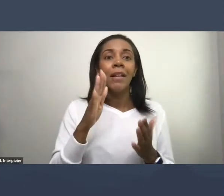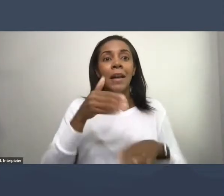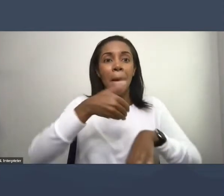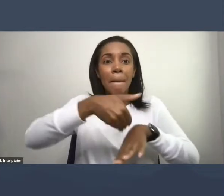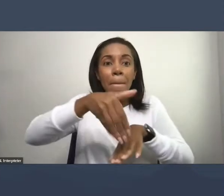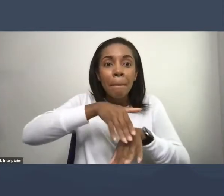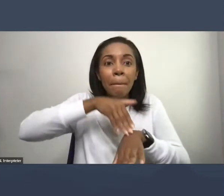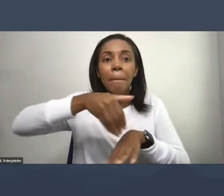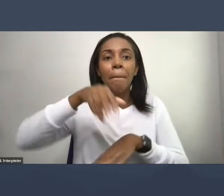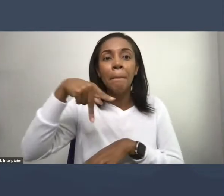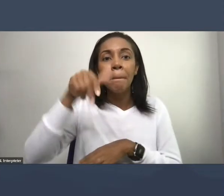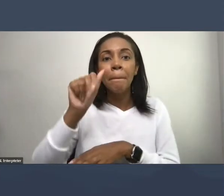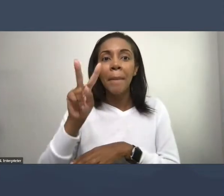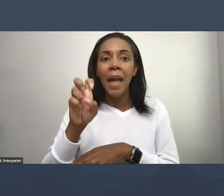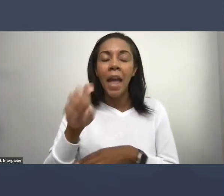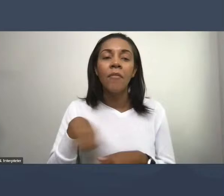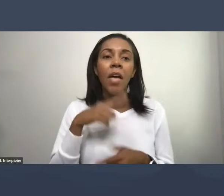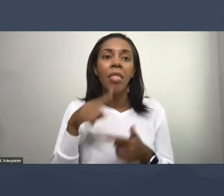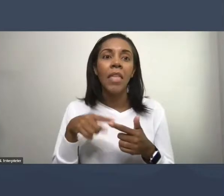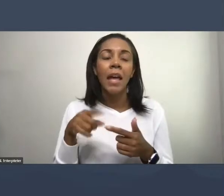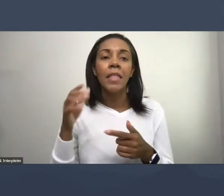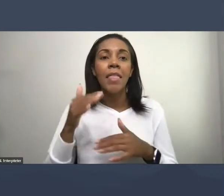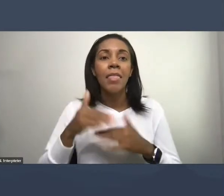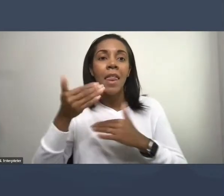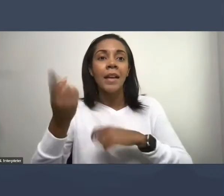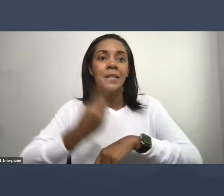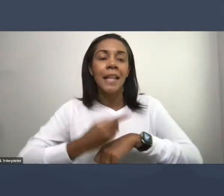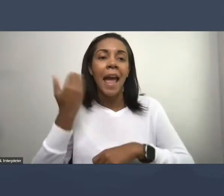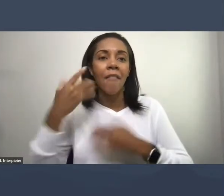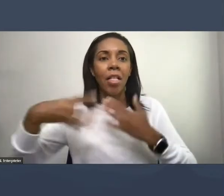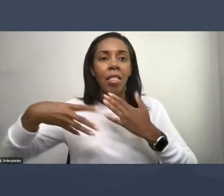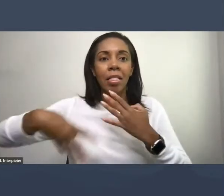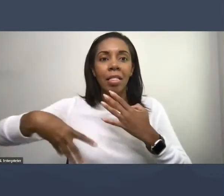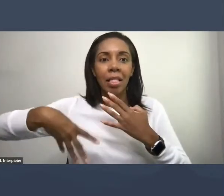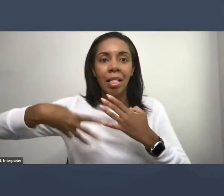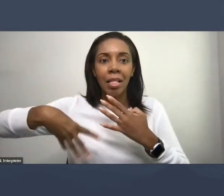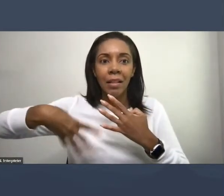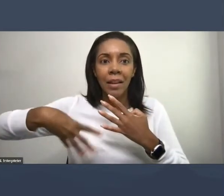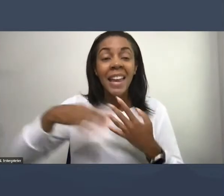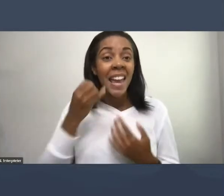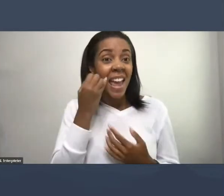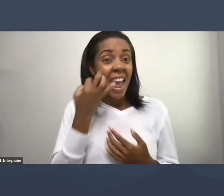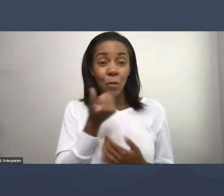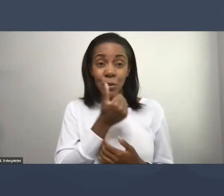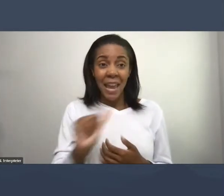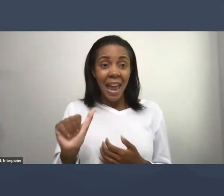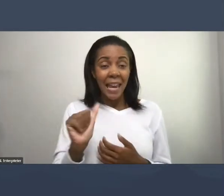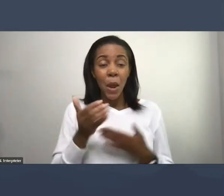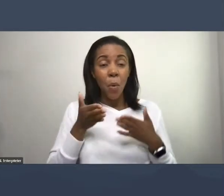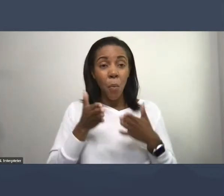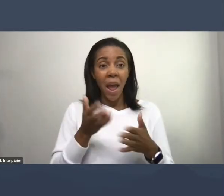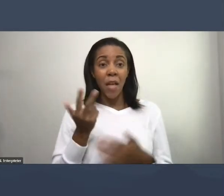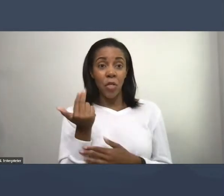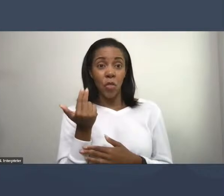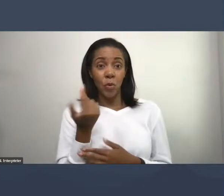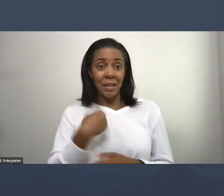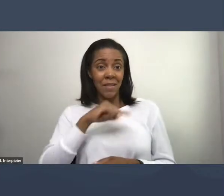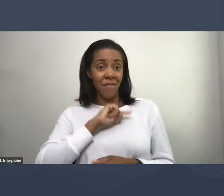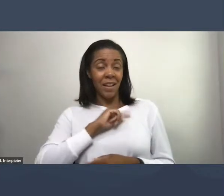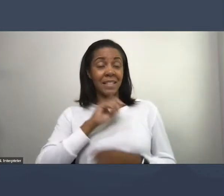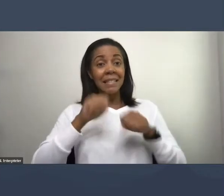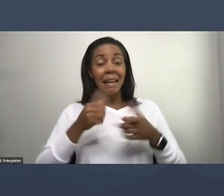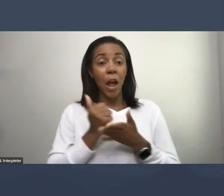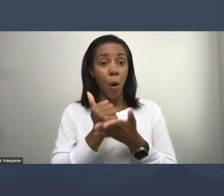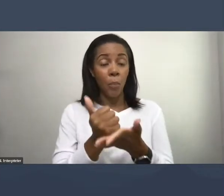street, we got to dig up. We are working with them. Well, and if there's any way that the 13 of us can help with the communication, because I know that on